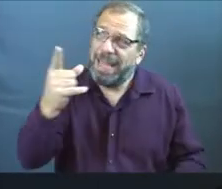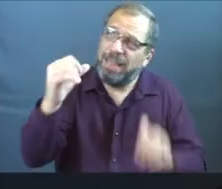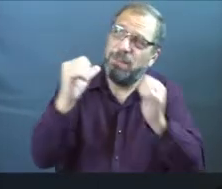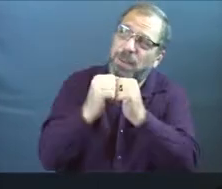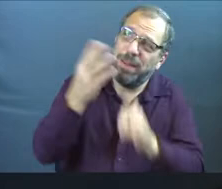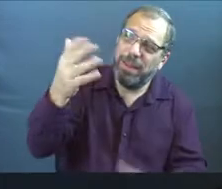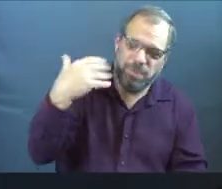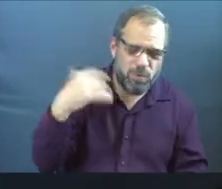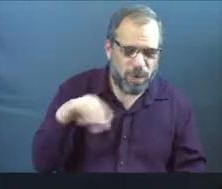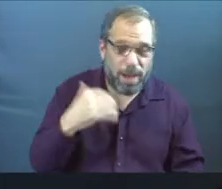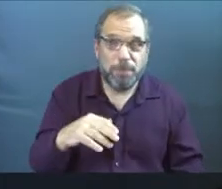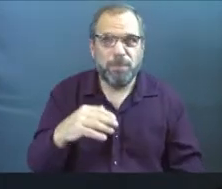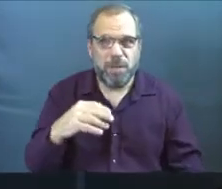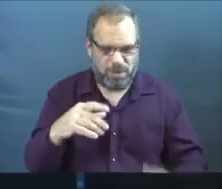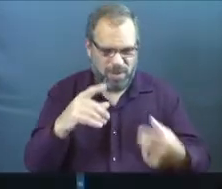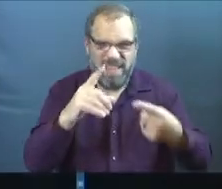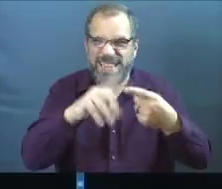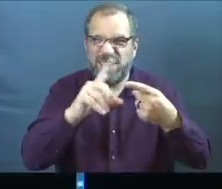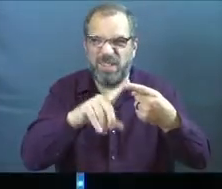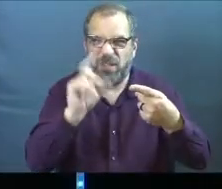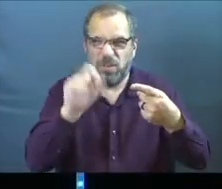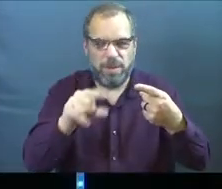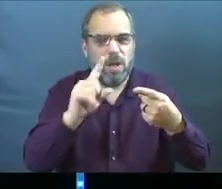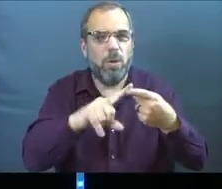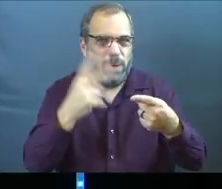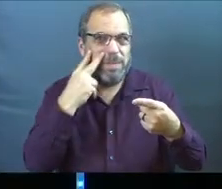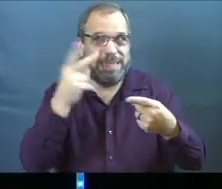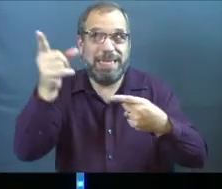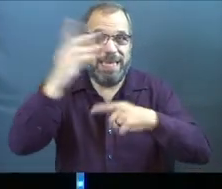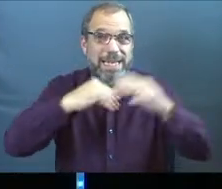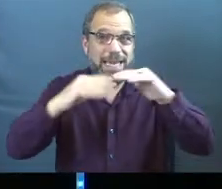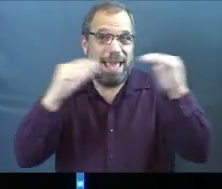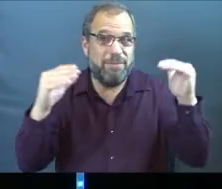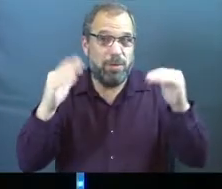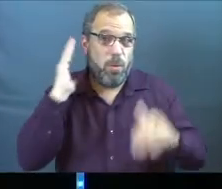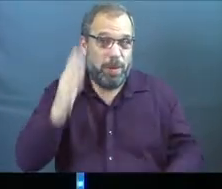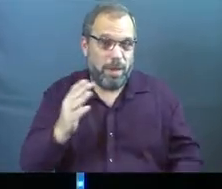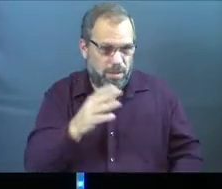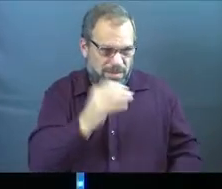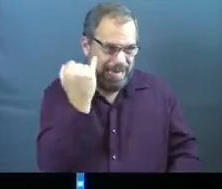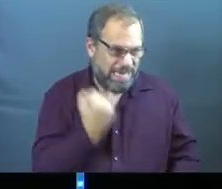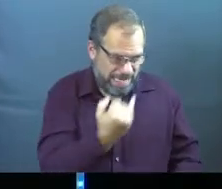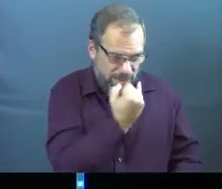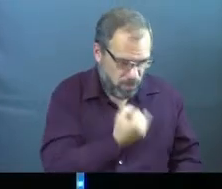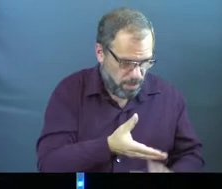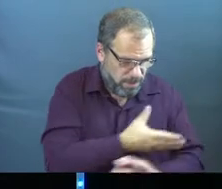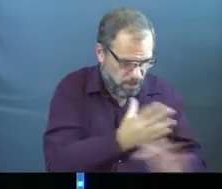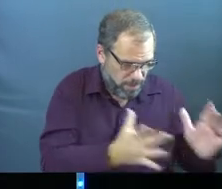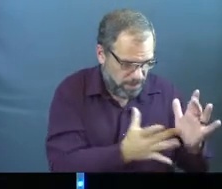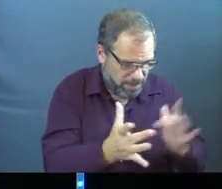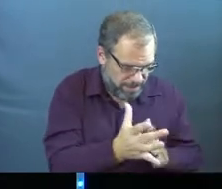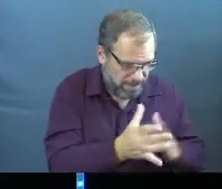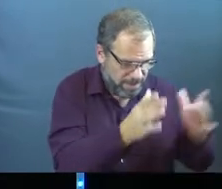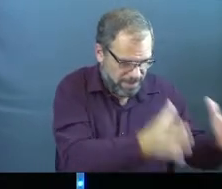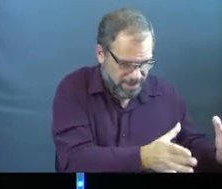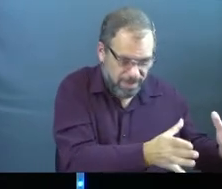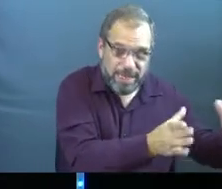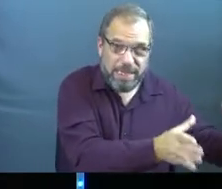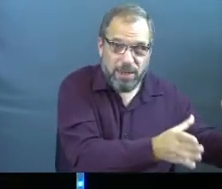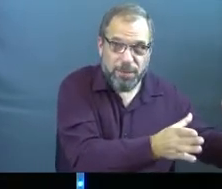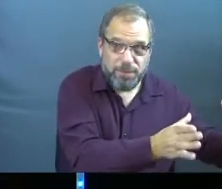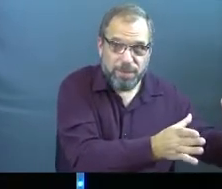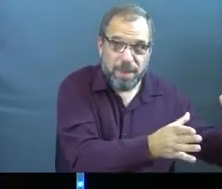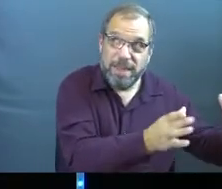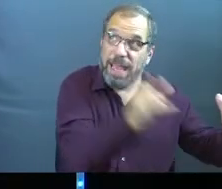him. So that's question number one. Again, we will see those people, God's chosen people, who were there before Jesus, just time frame wise, on earth